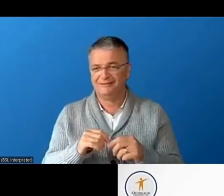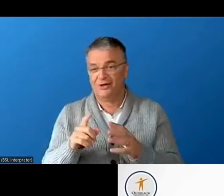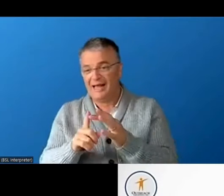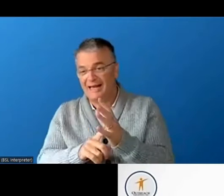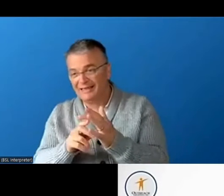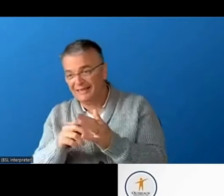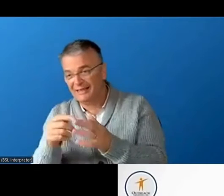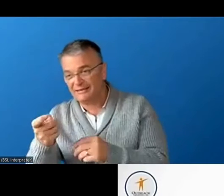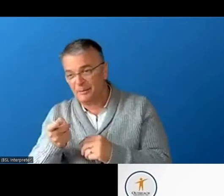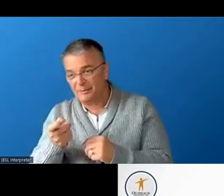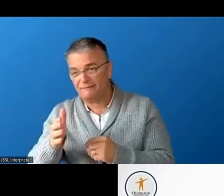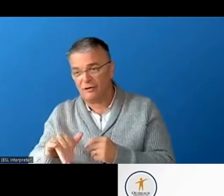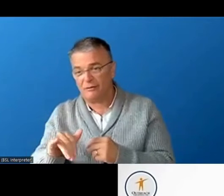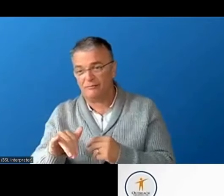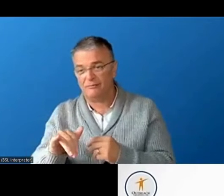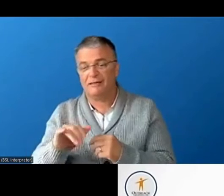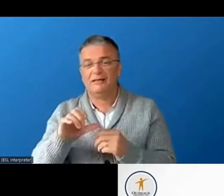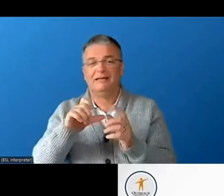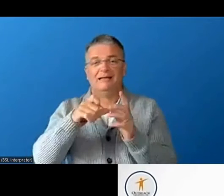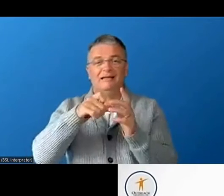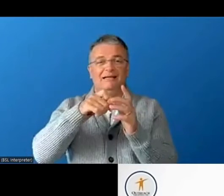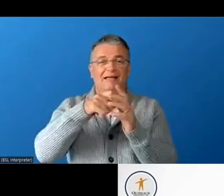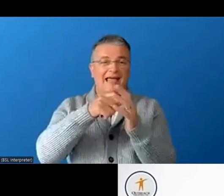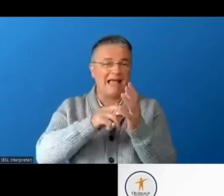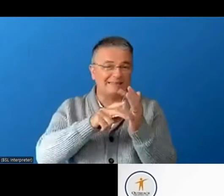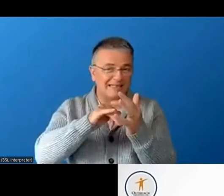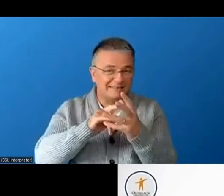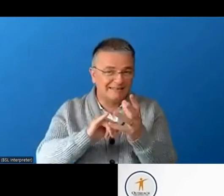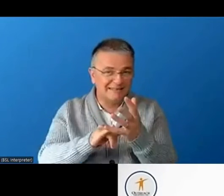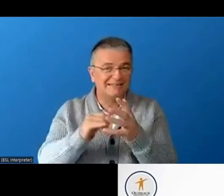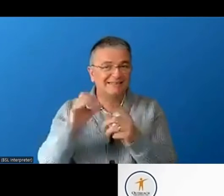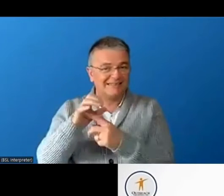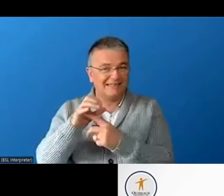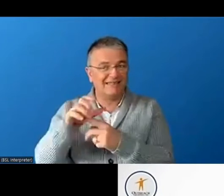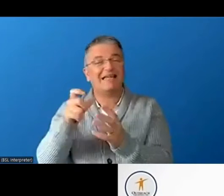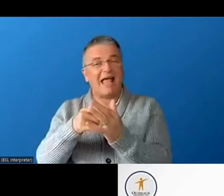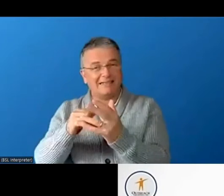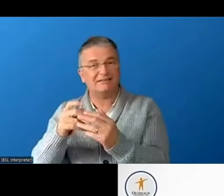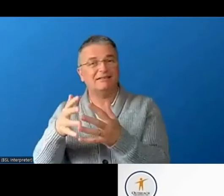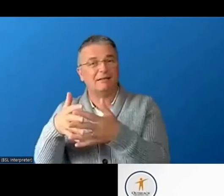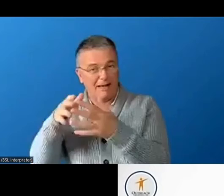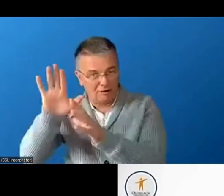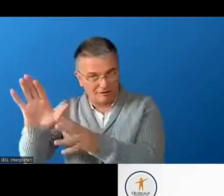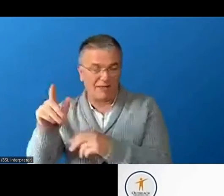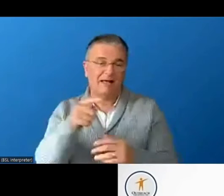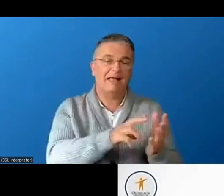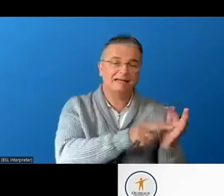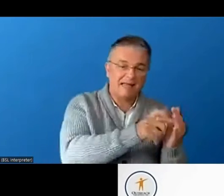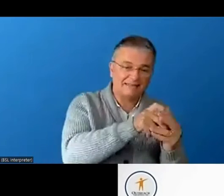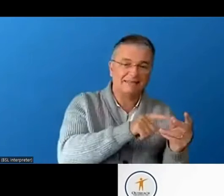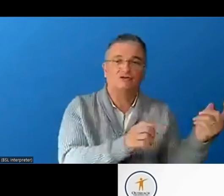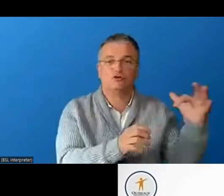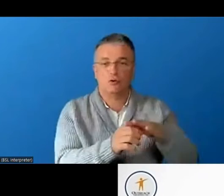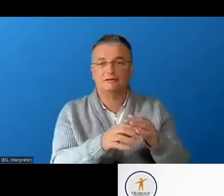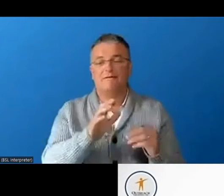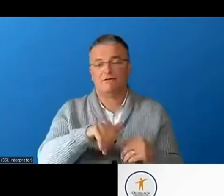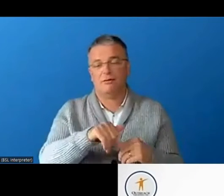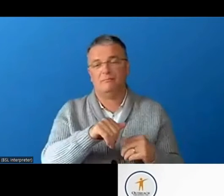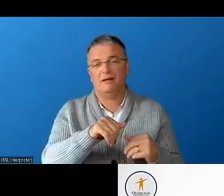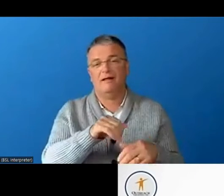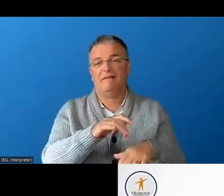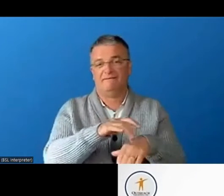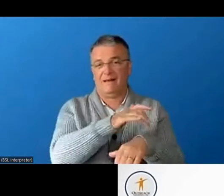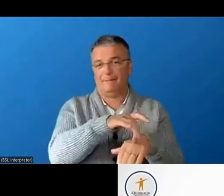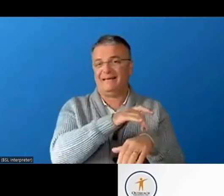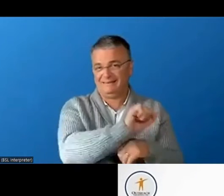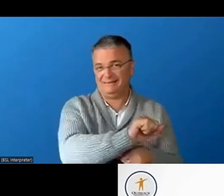us from Kansas City in Kansas in the United States, and Nancy is joining us from the